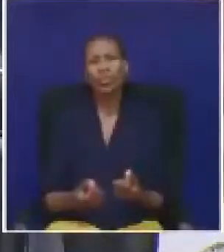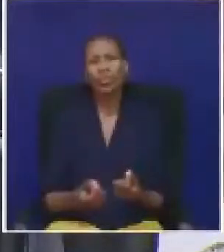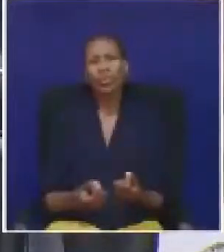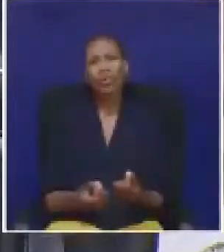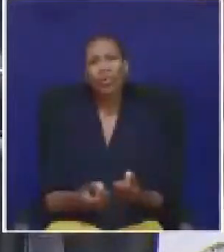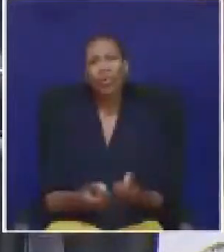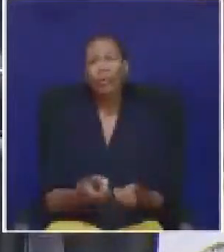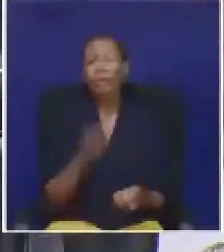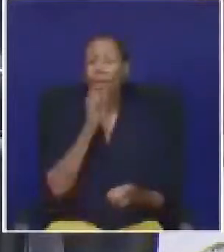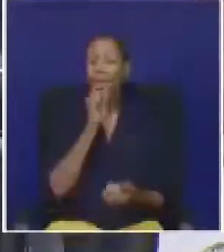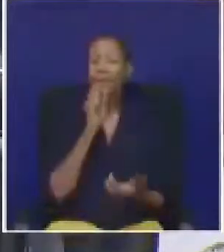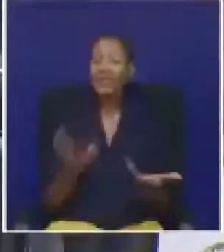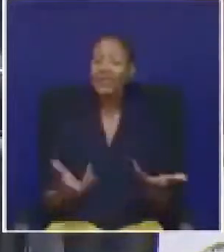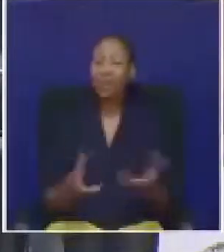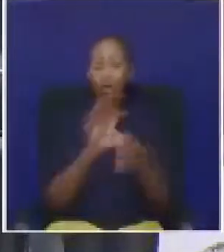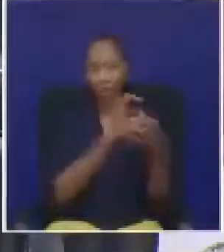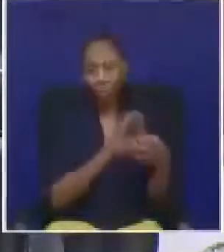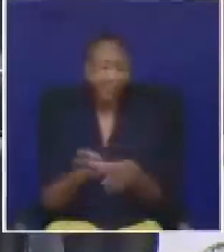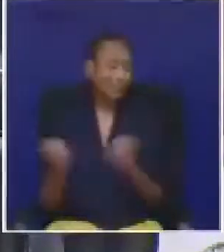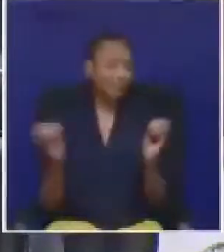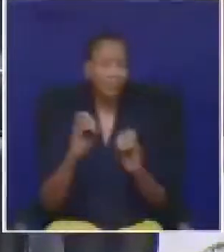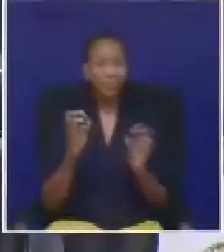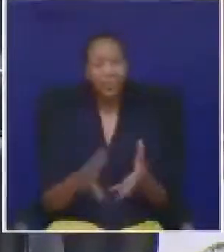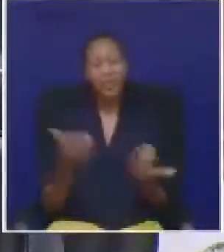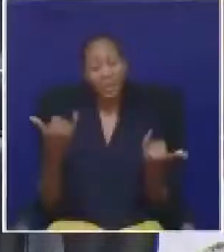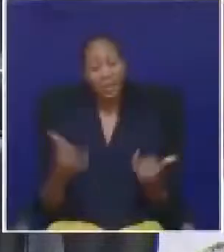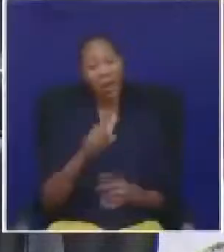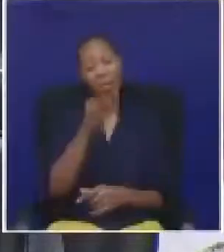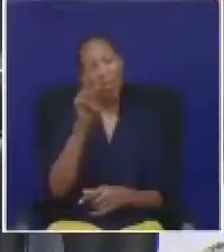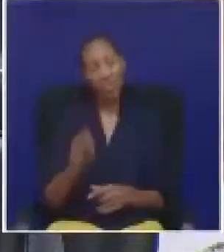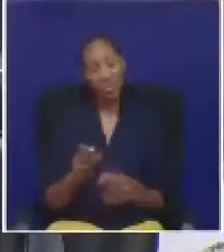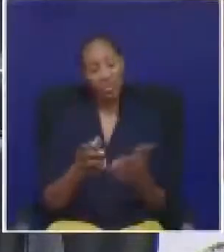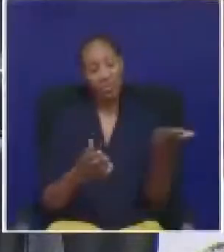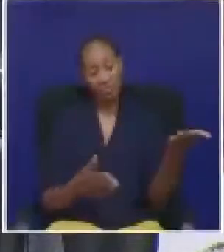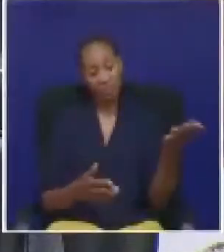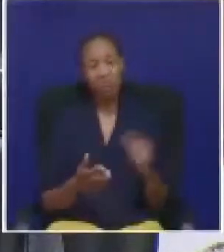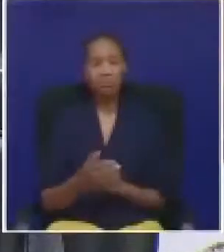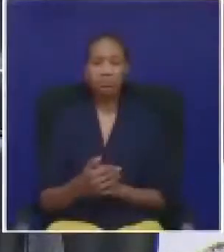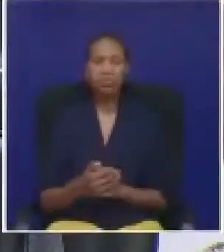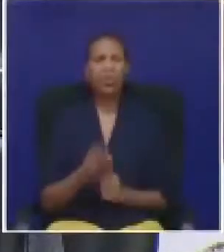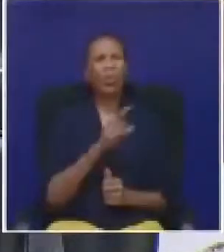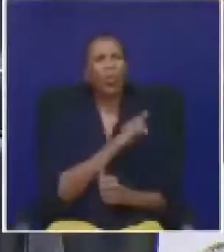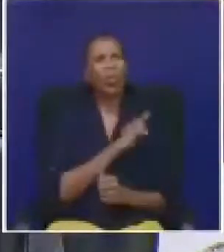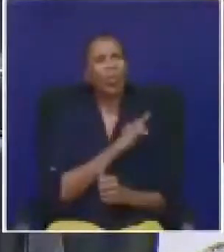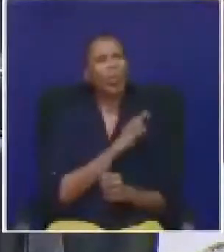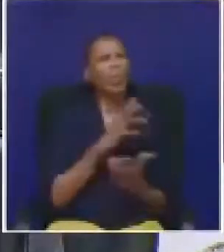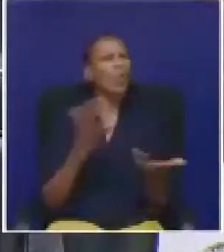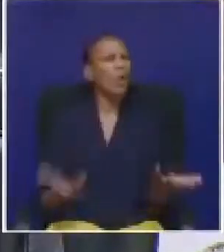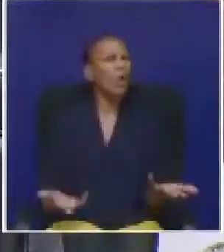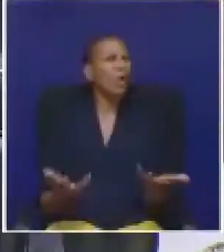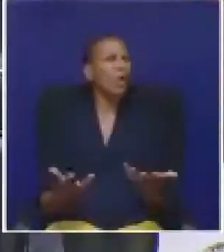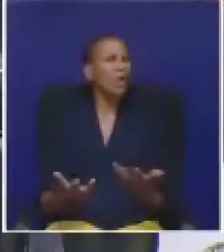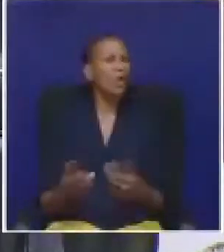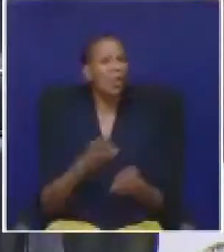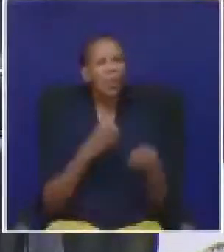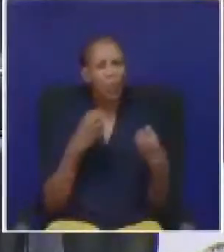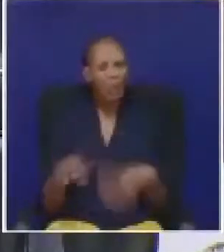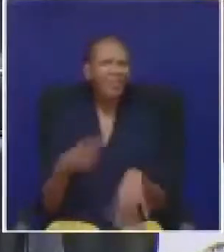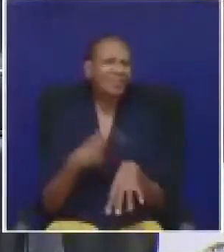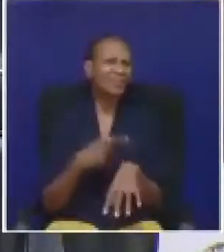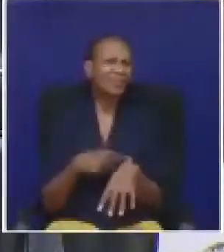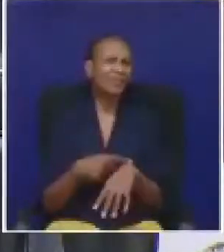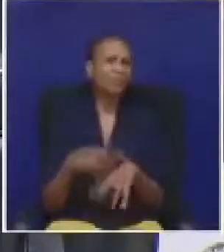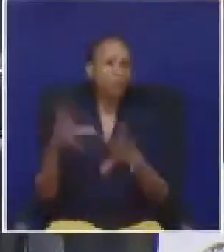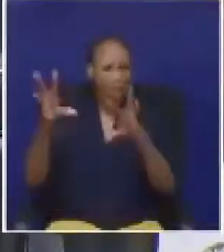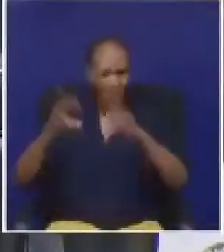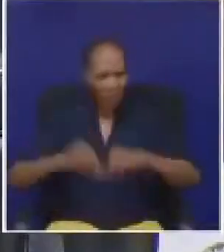which hinders the buy-in and cooperation. Now the question, Deputy President, is why is it taking forever to recognize the